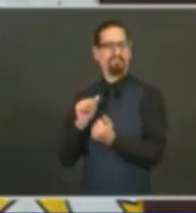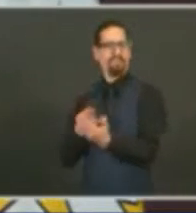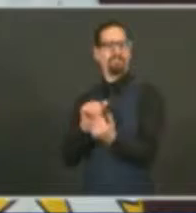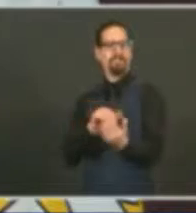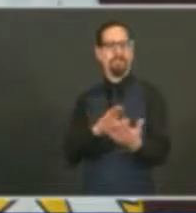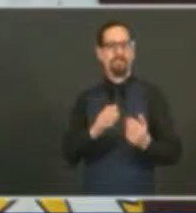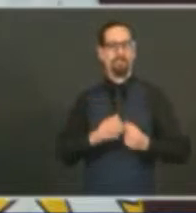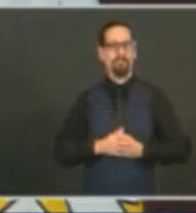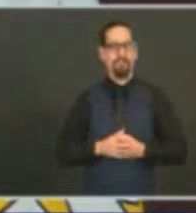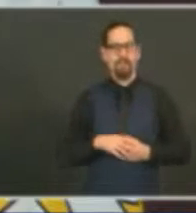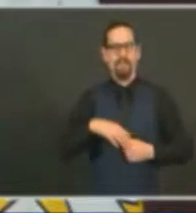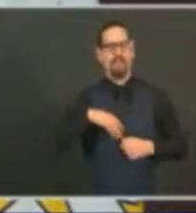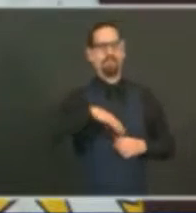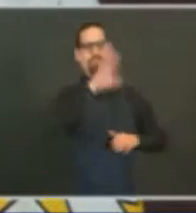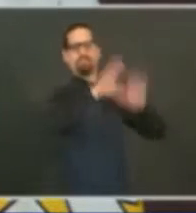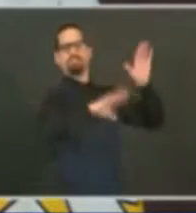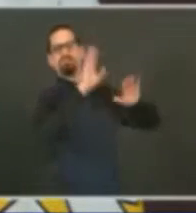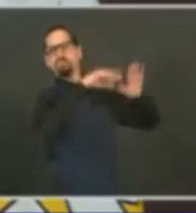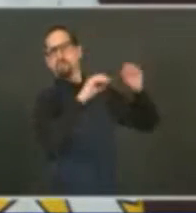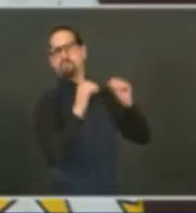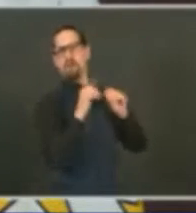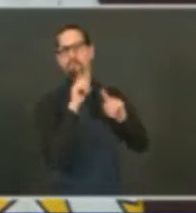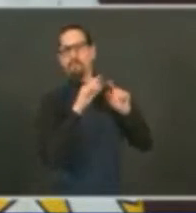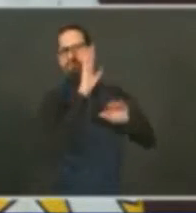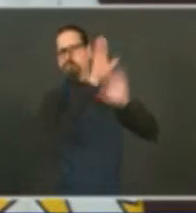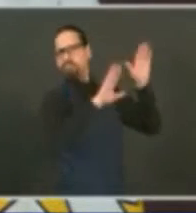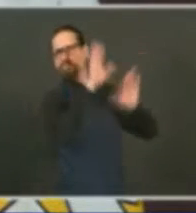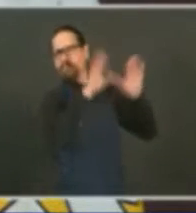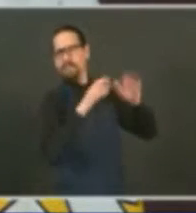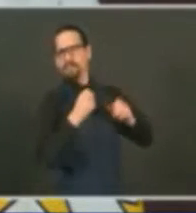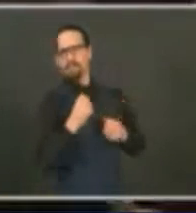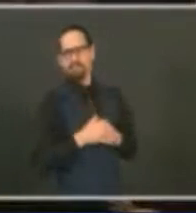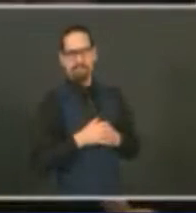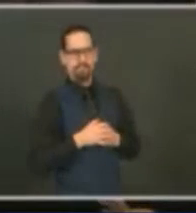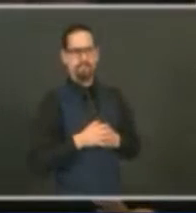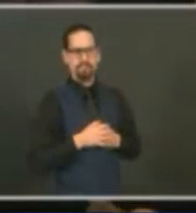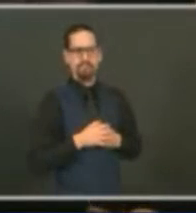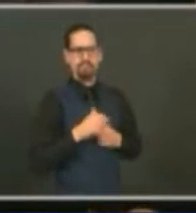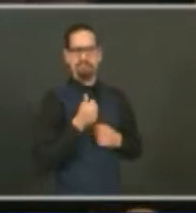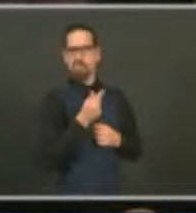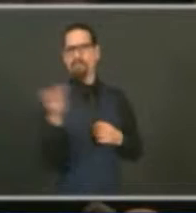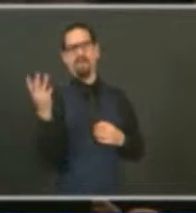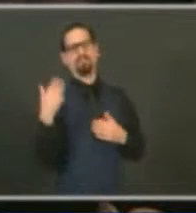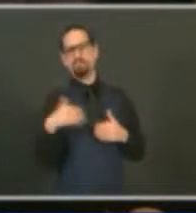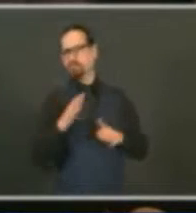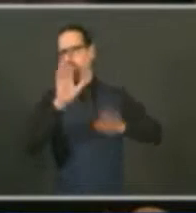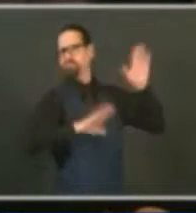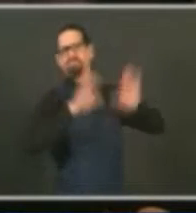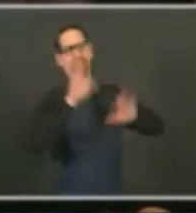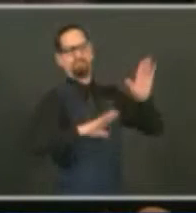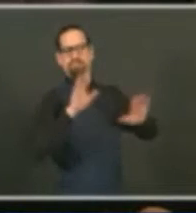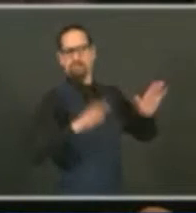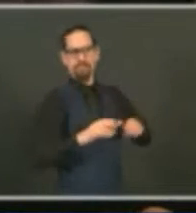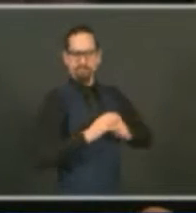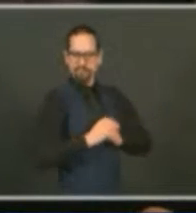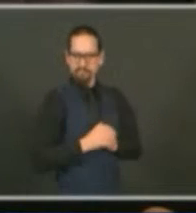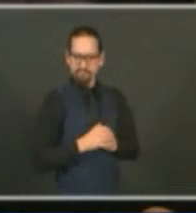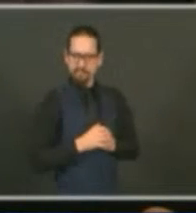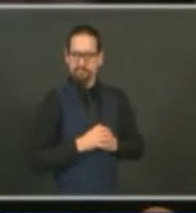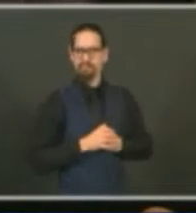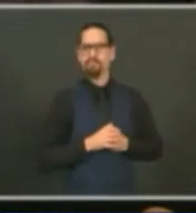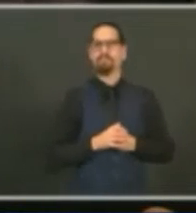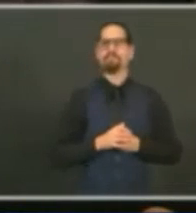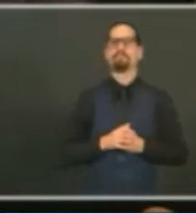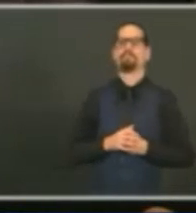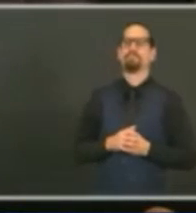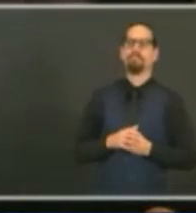maybe contemplating any actions against the gyms that are flaunting the orders to close. I'm sorry, you